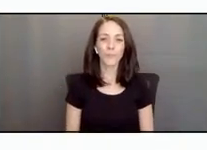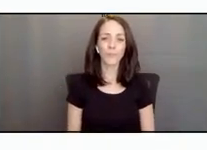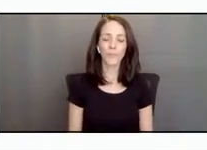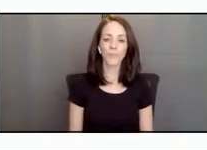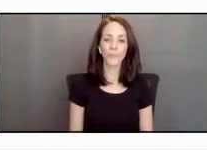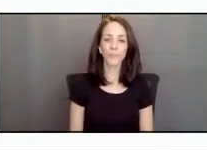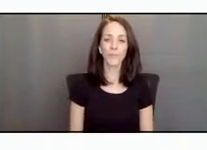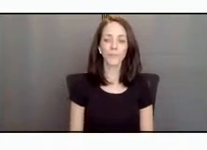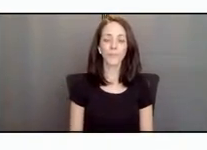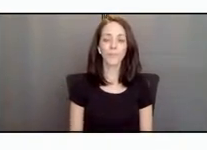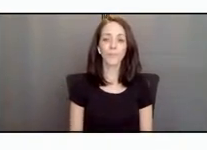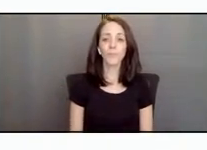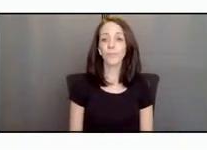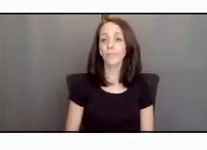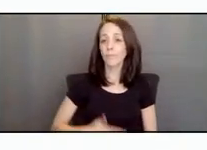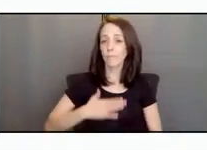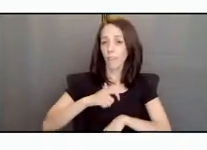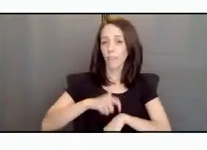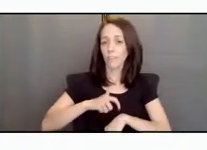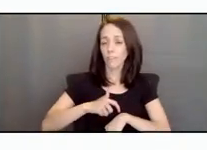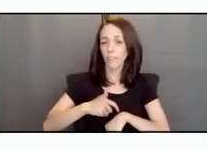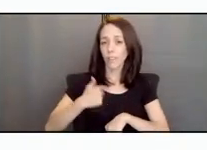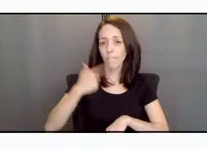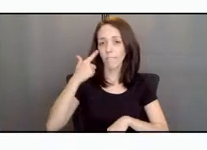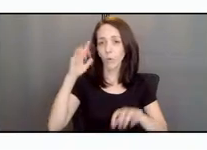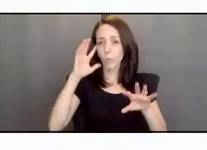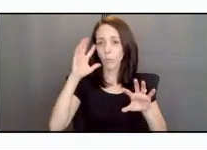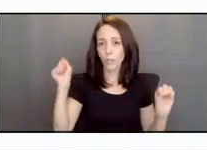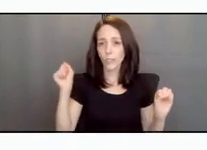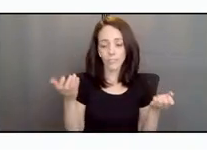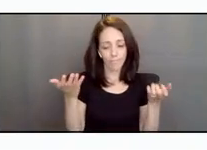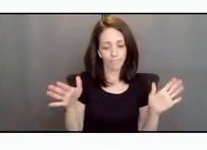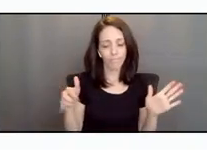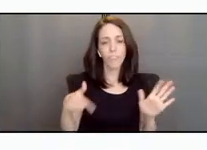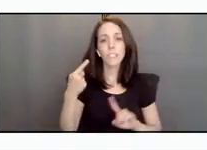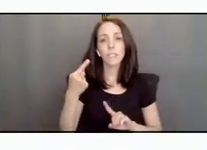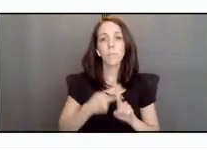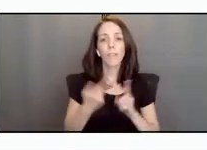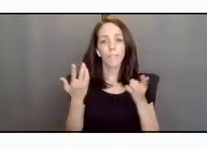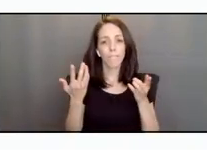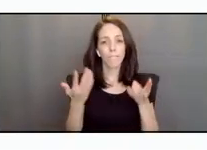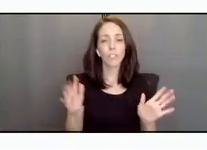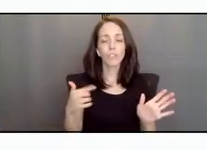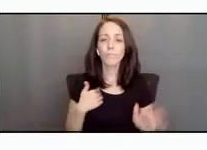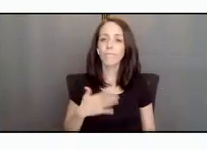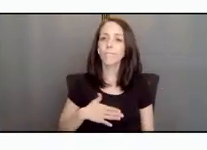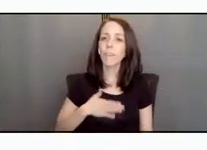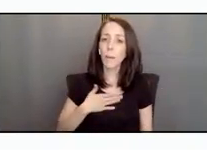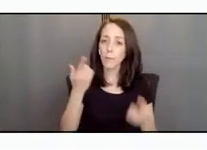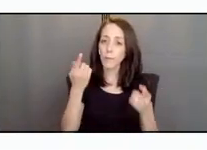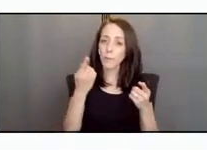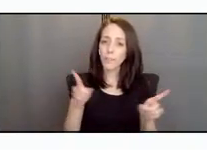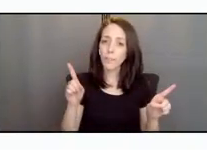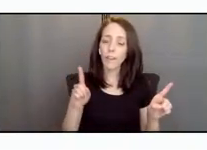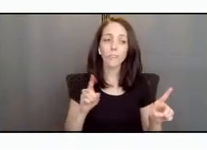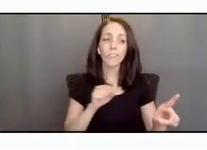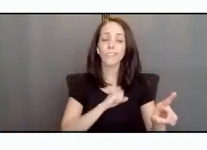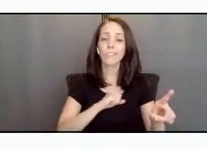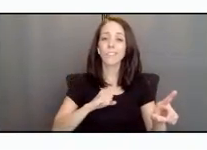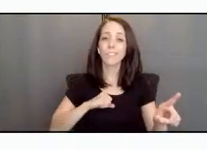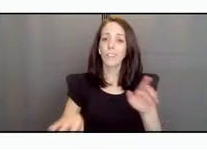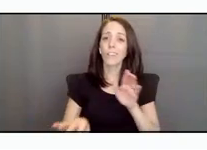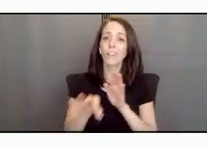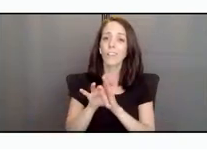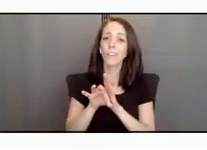So my time as Senate President completes this month. I am pleased to announce the Senate President-elect as Dr. Martina